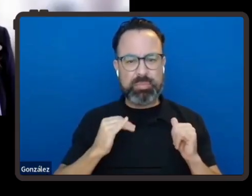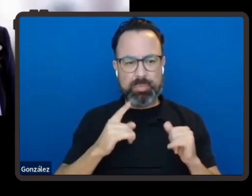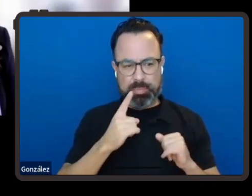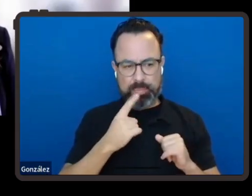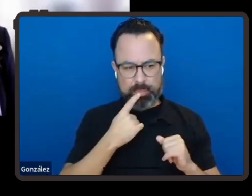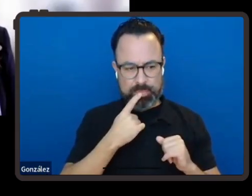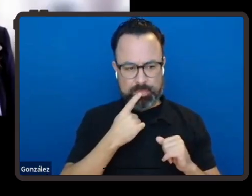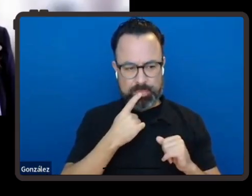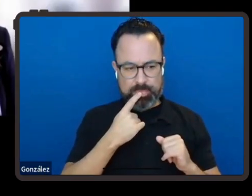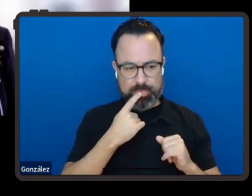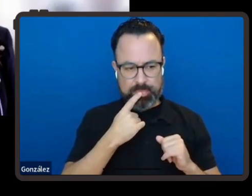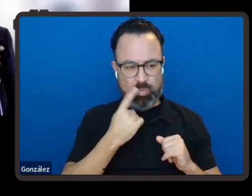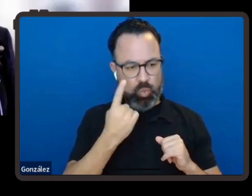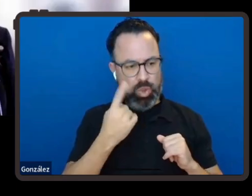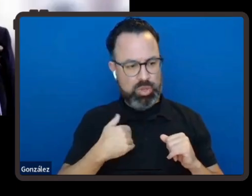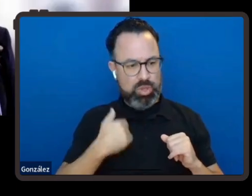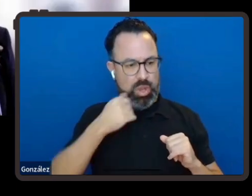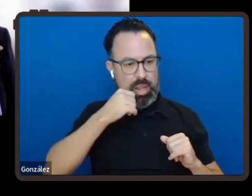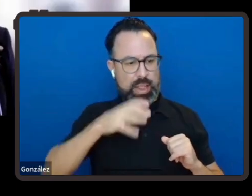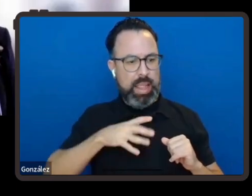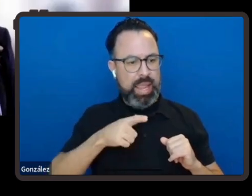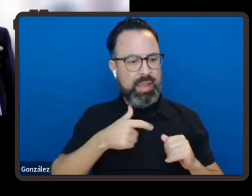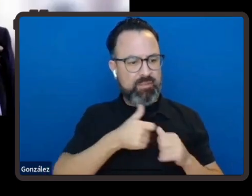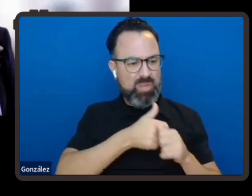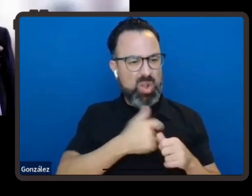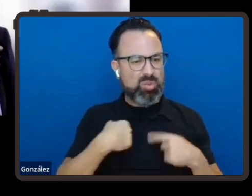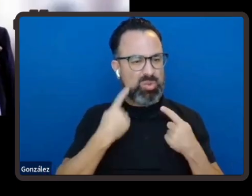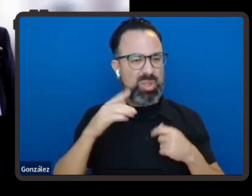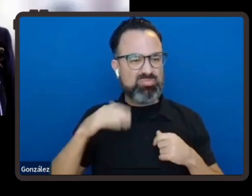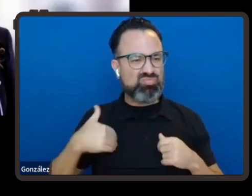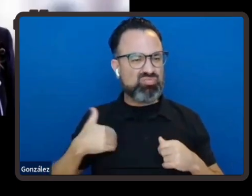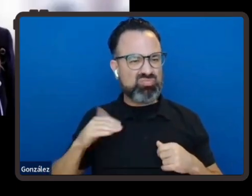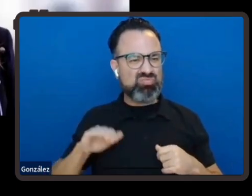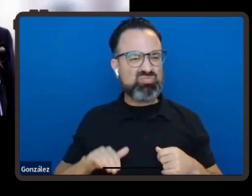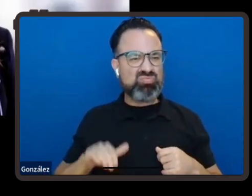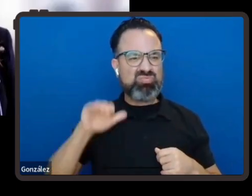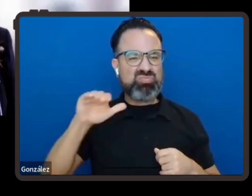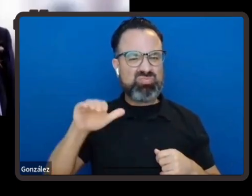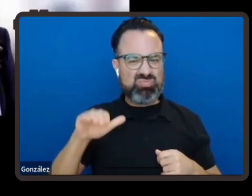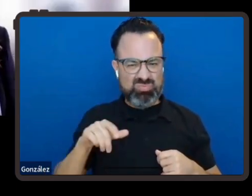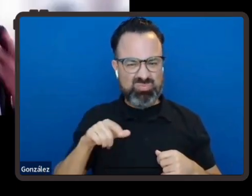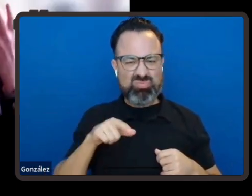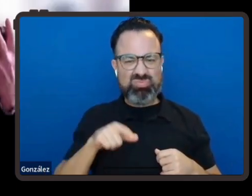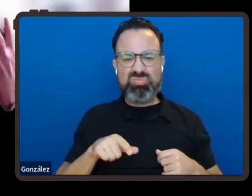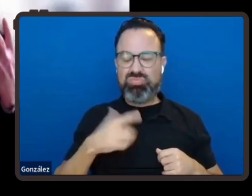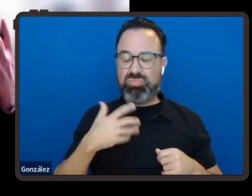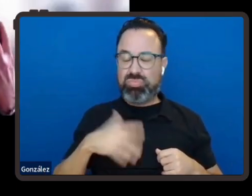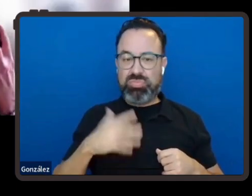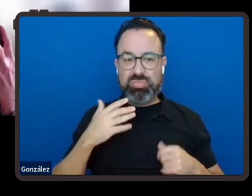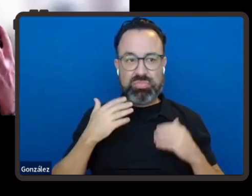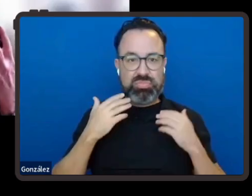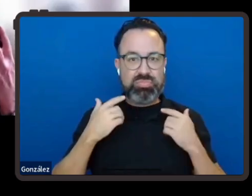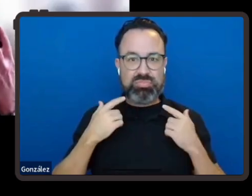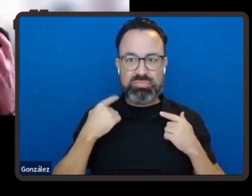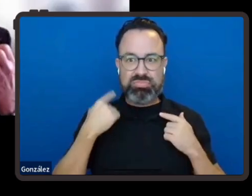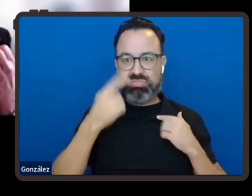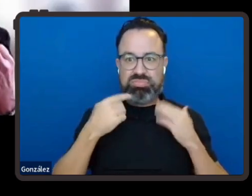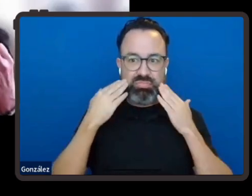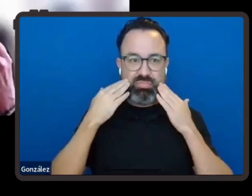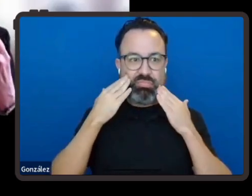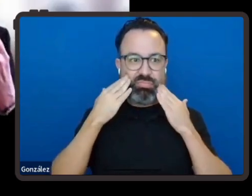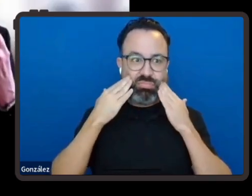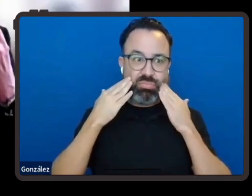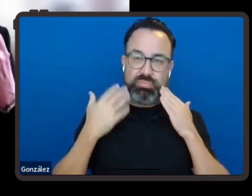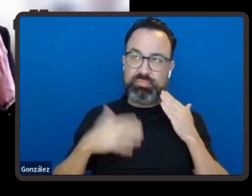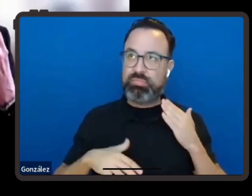I followed since she was very young, and she was very troubled by its look more than anything else. So